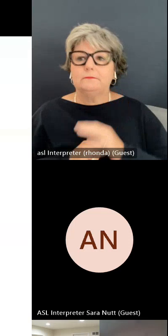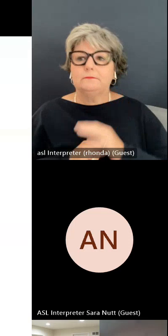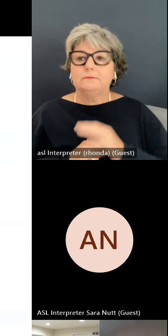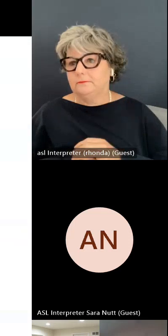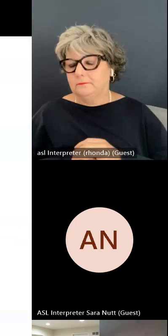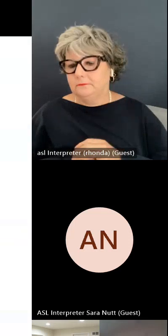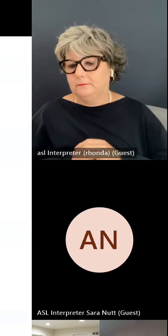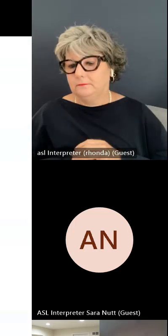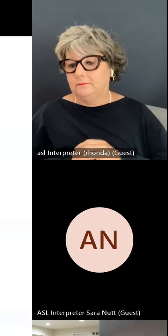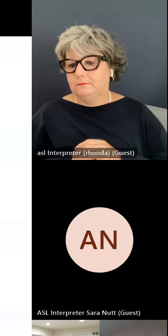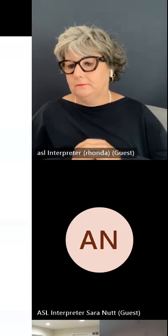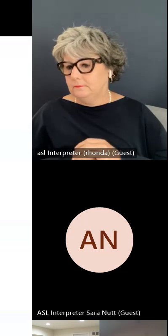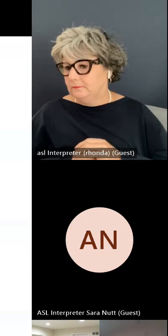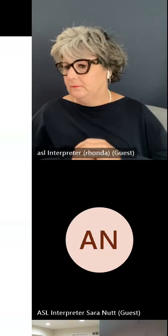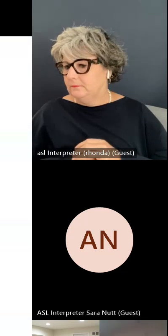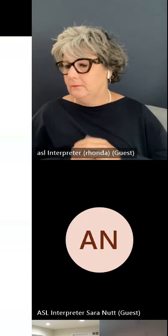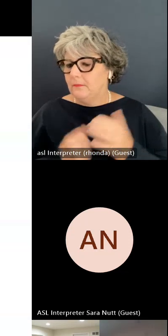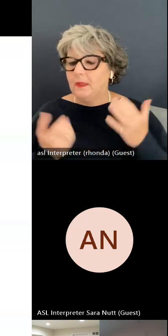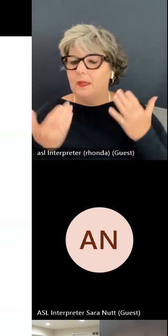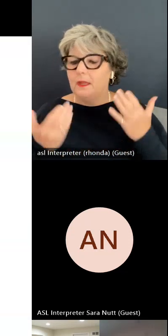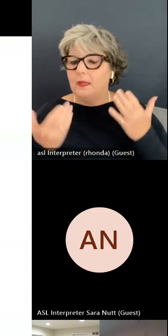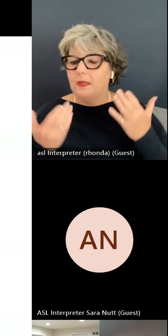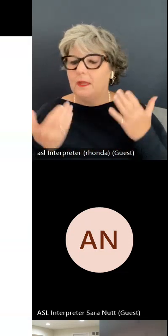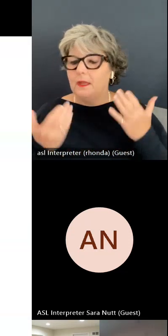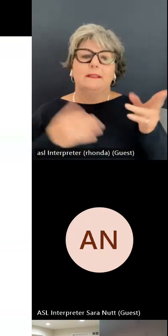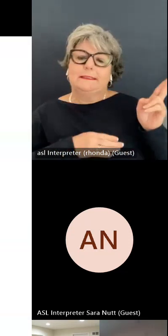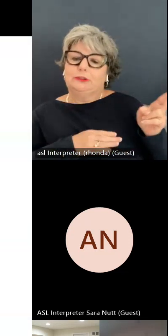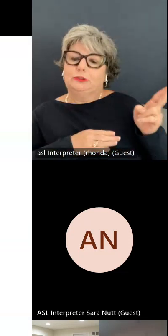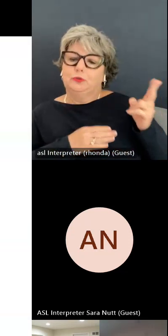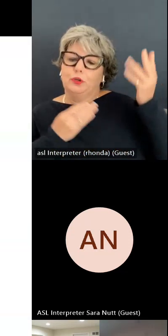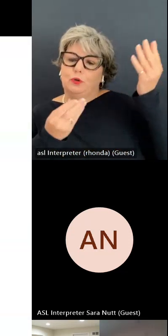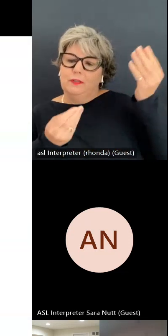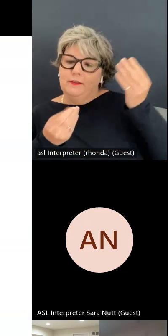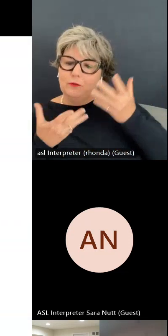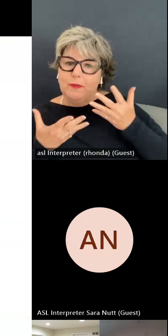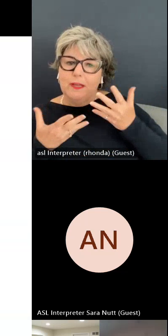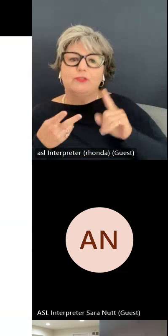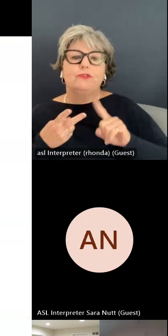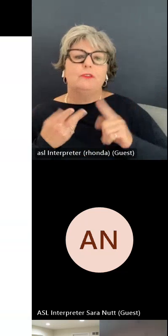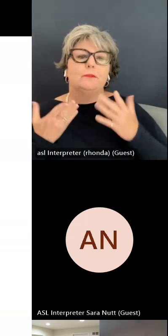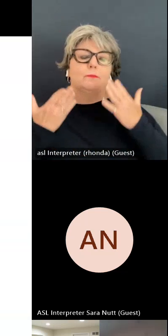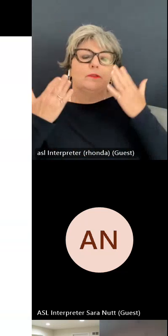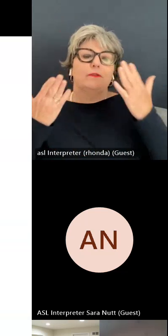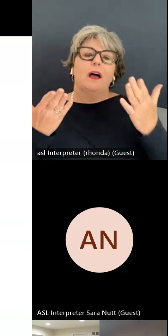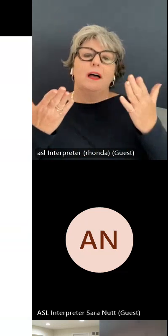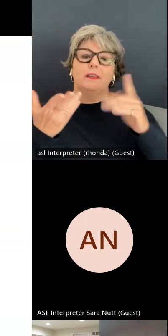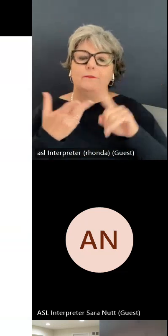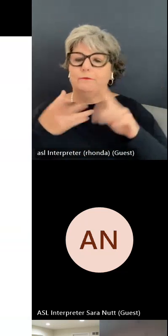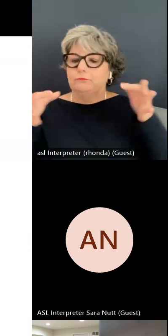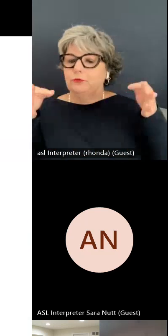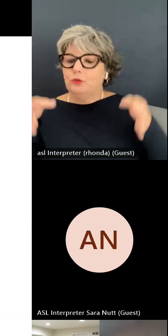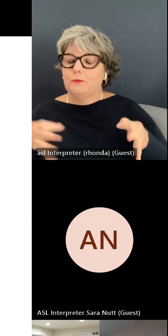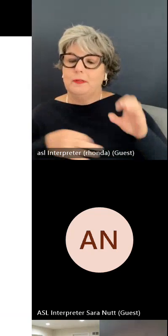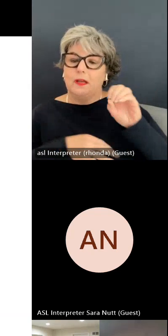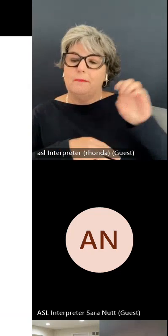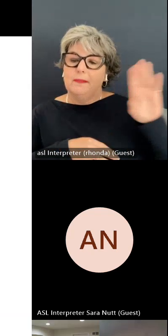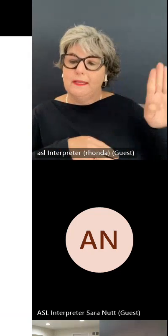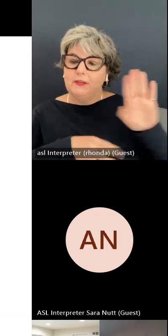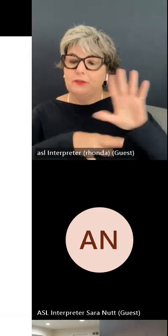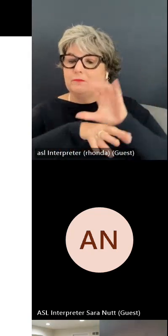it provides historical reference. We talked about that. And it provides a basis for determining obligation